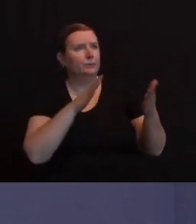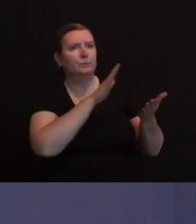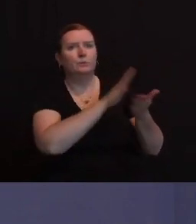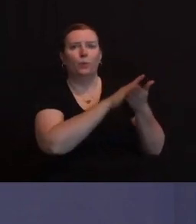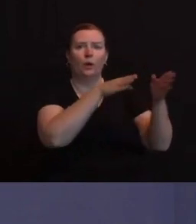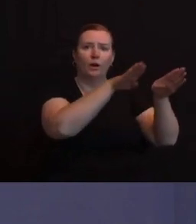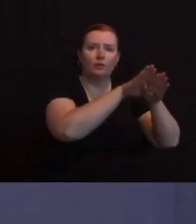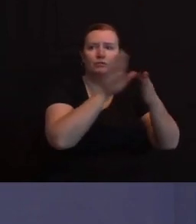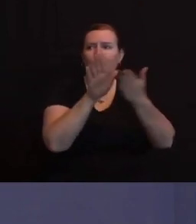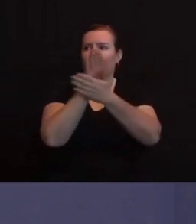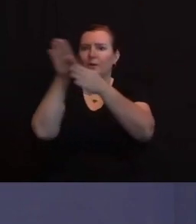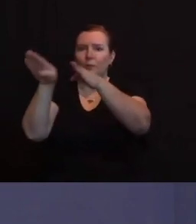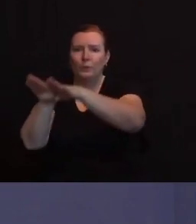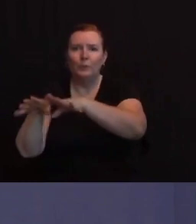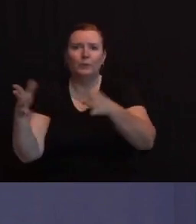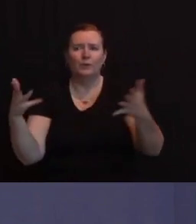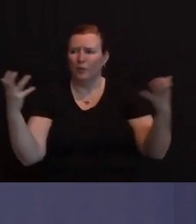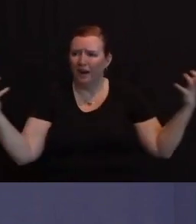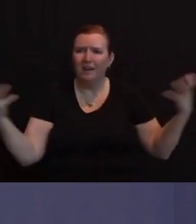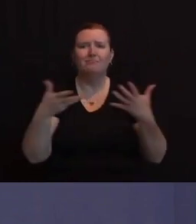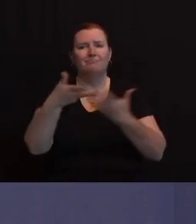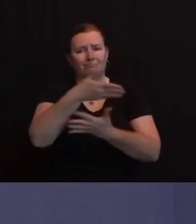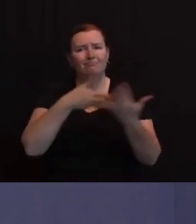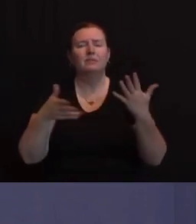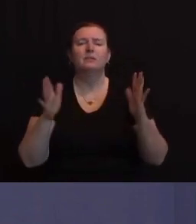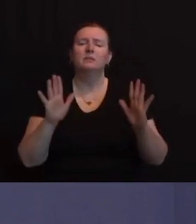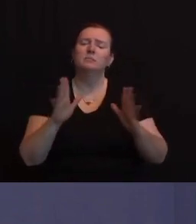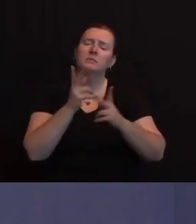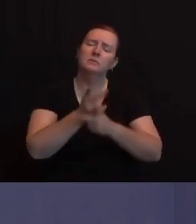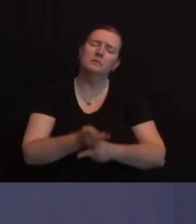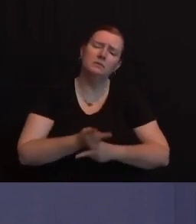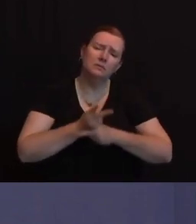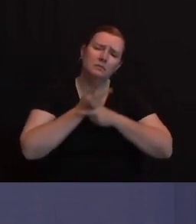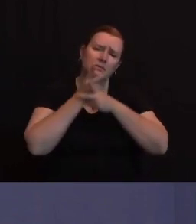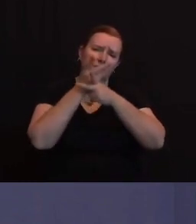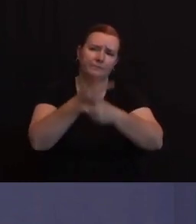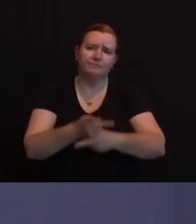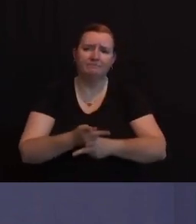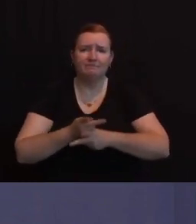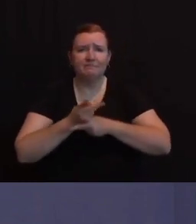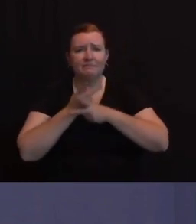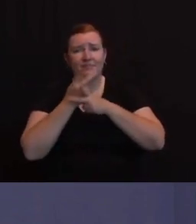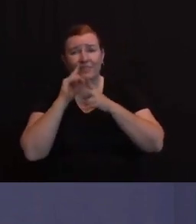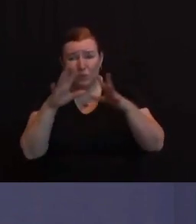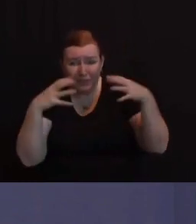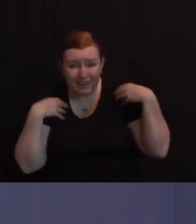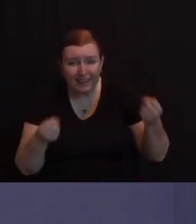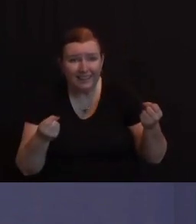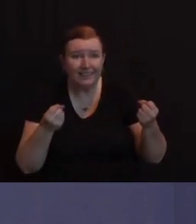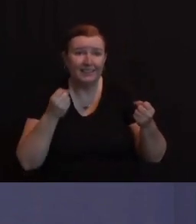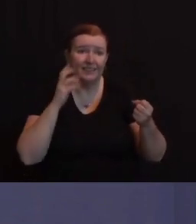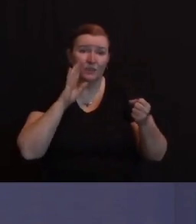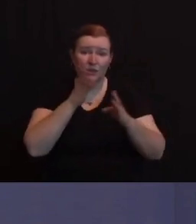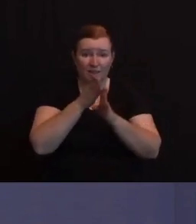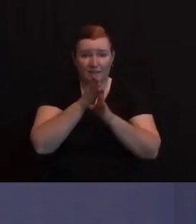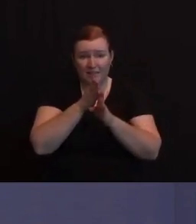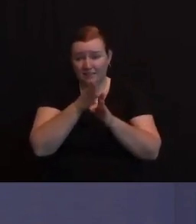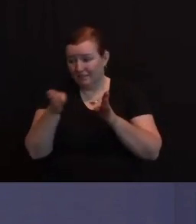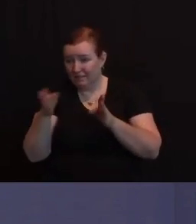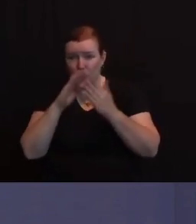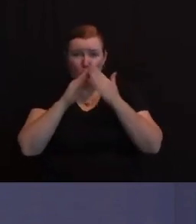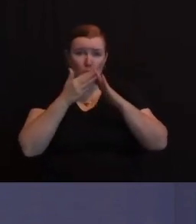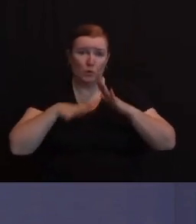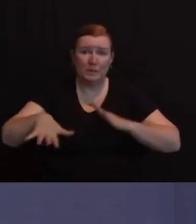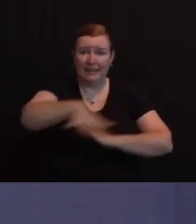closed. But we must gather safely for the sake of your own health and that of your community. If you are having